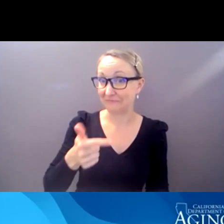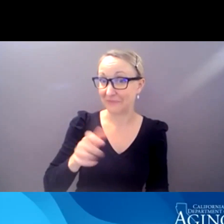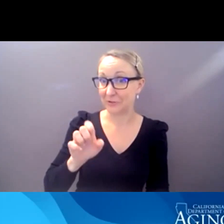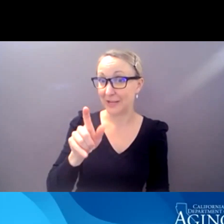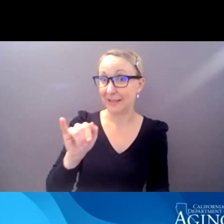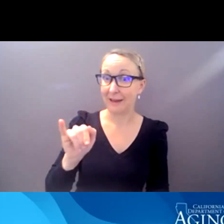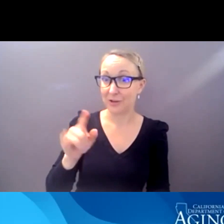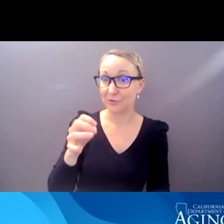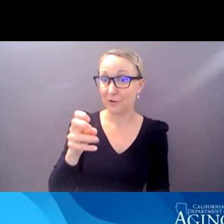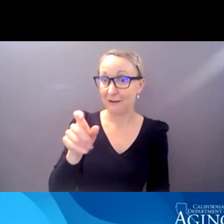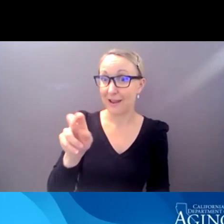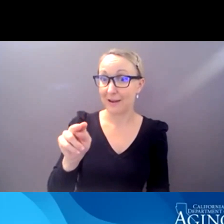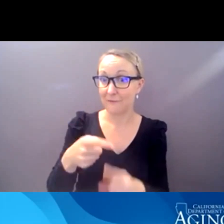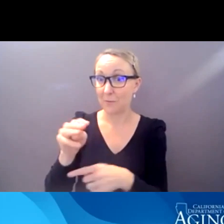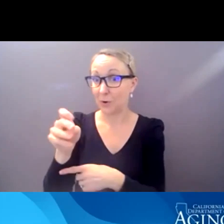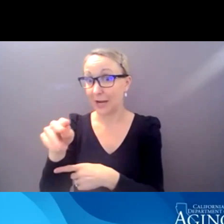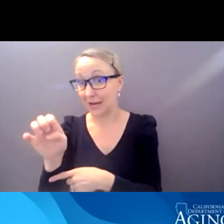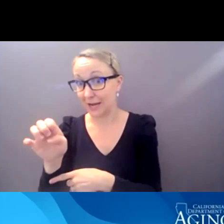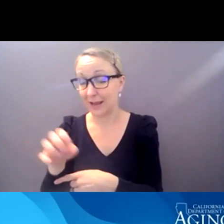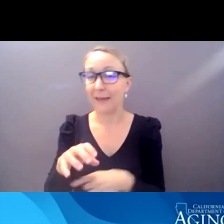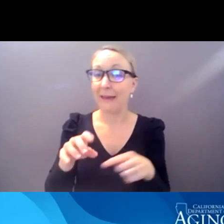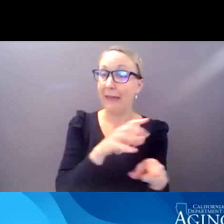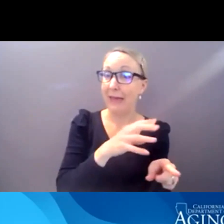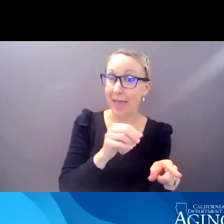Gillardin from Marin and Victoria Jump from Ventura, and then hear